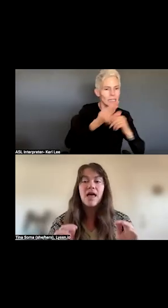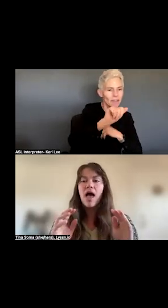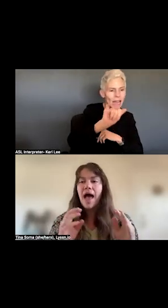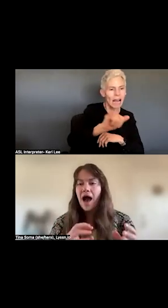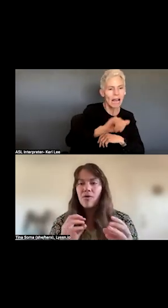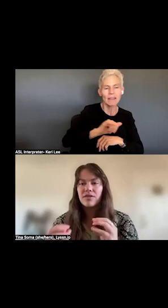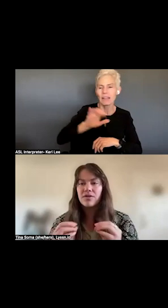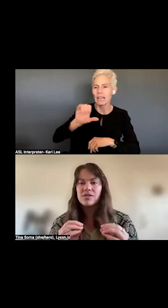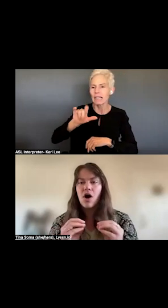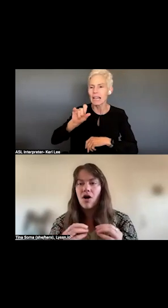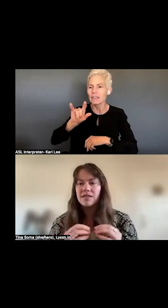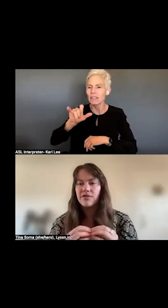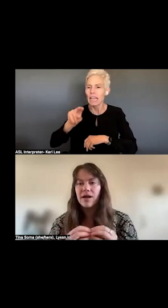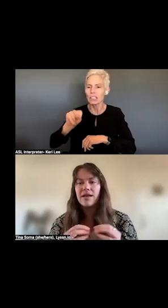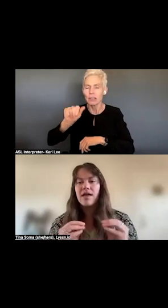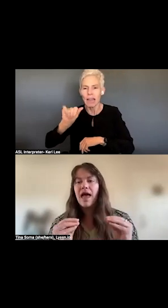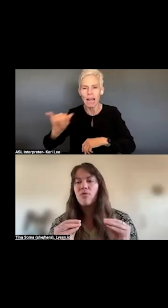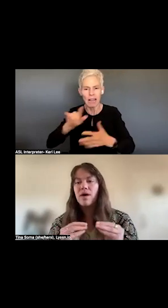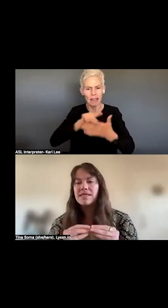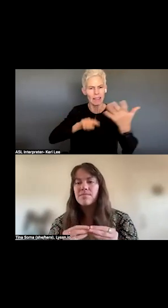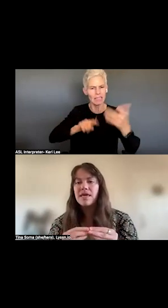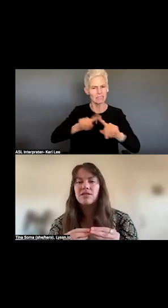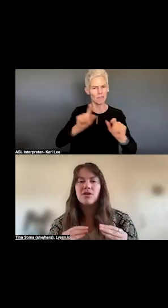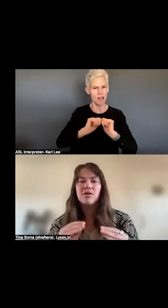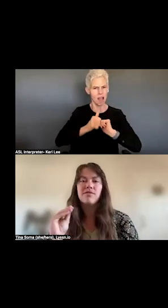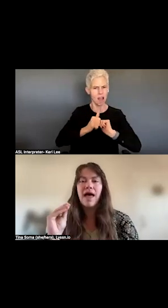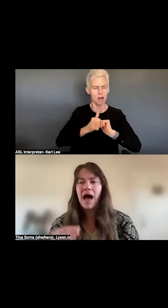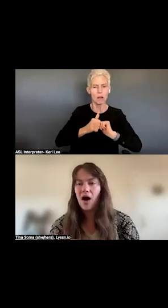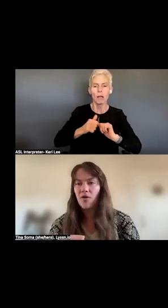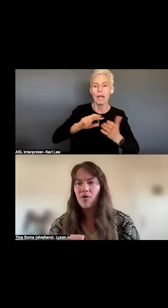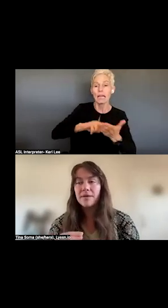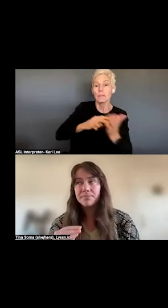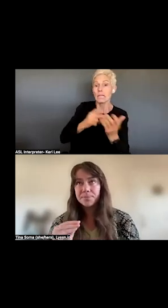AI. How are those all different? And what does it mean in terms of